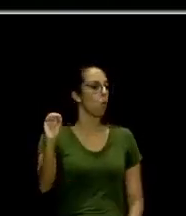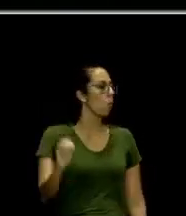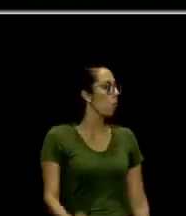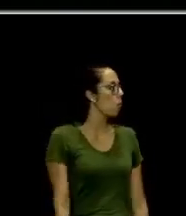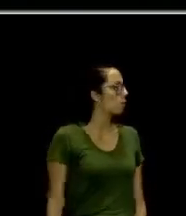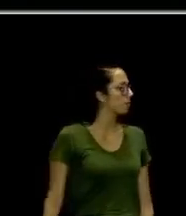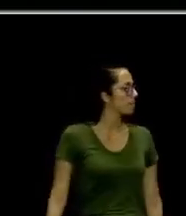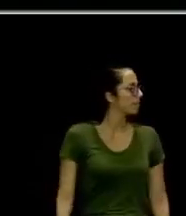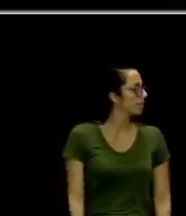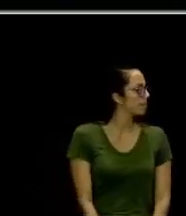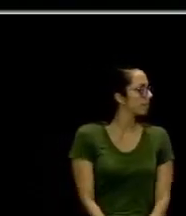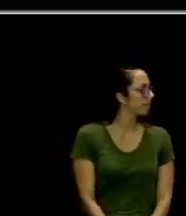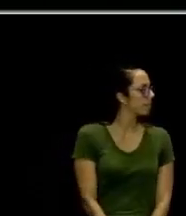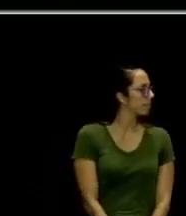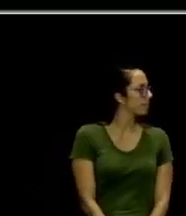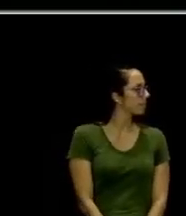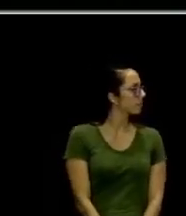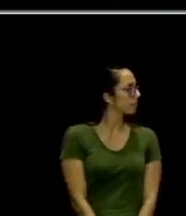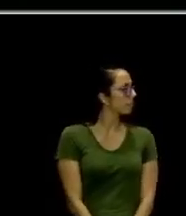Jay.